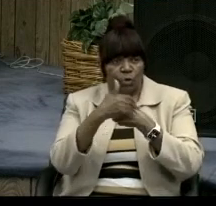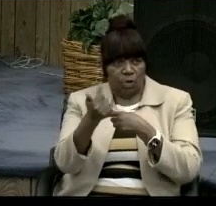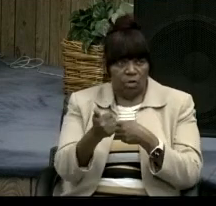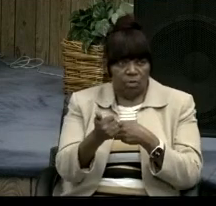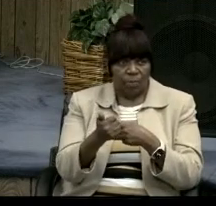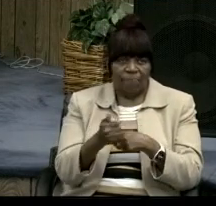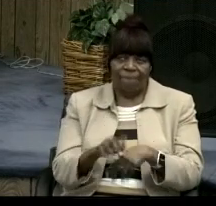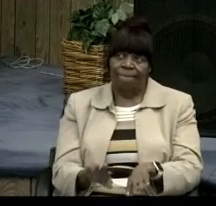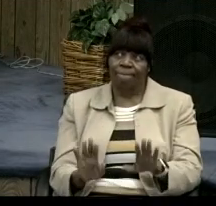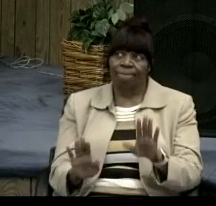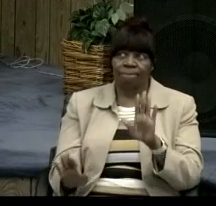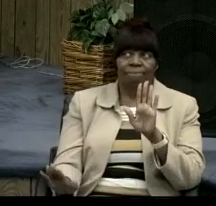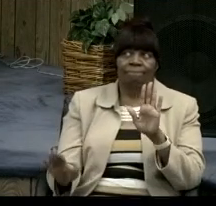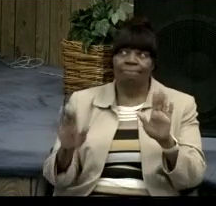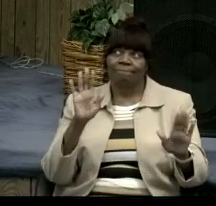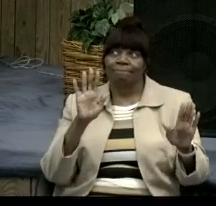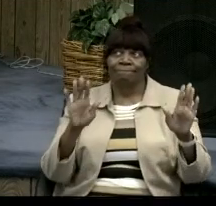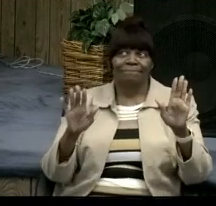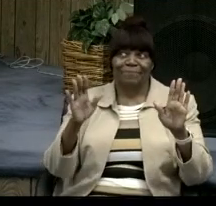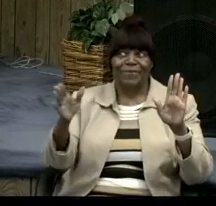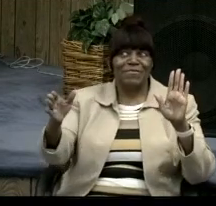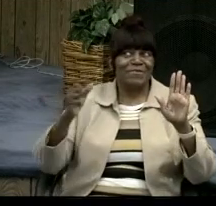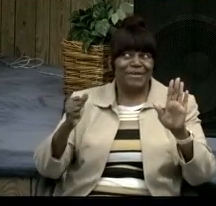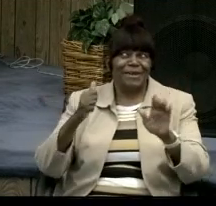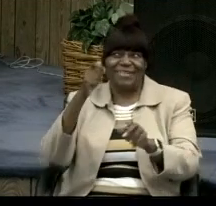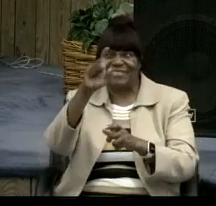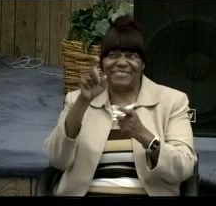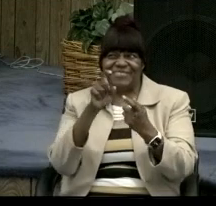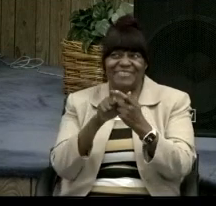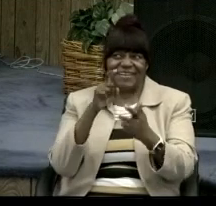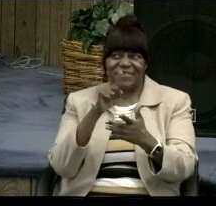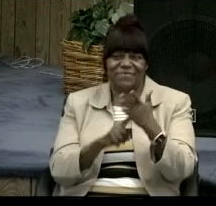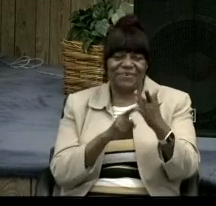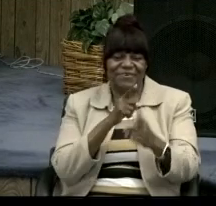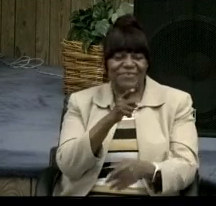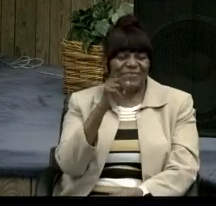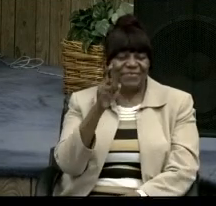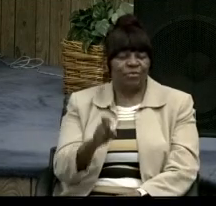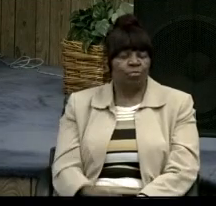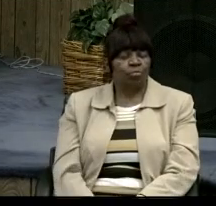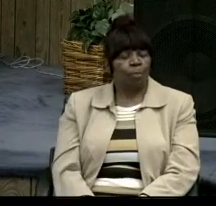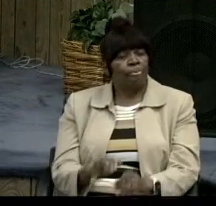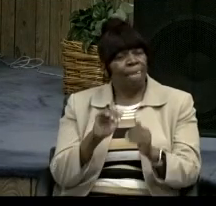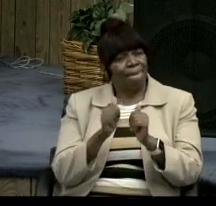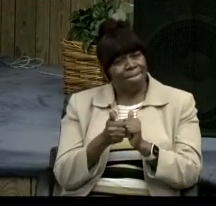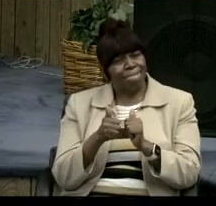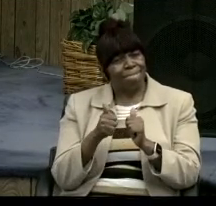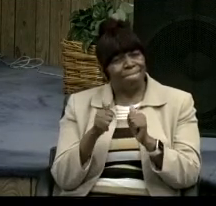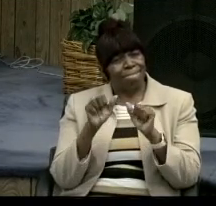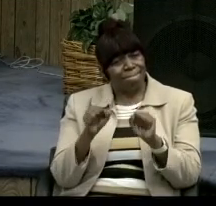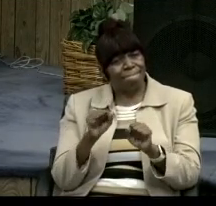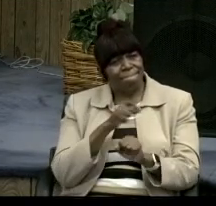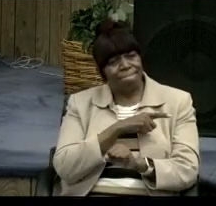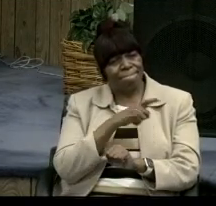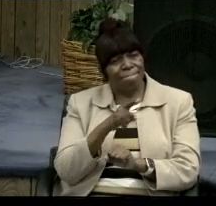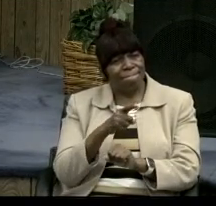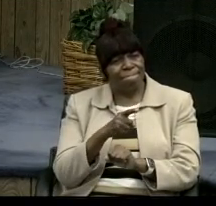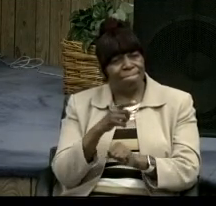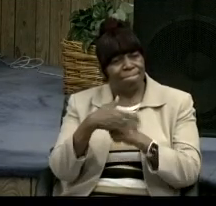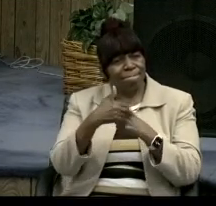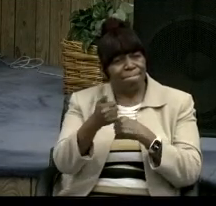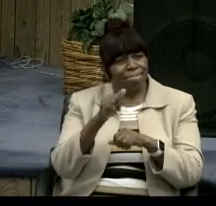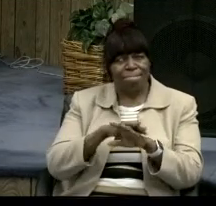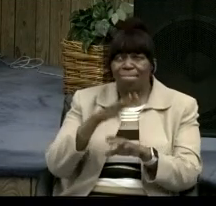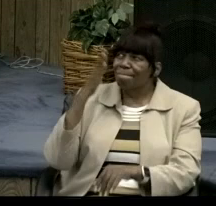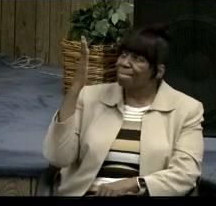what you need. Oh, I feel my help coming on here. Verse 14 says, "Then how then shall they call on him in whom they have